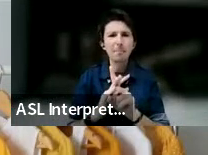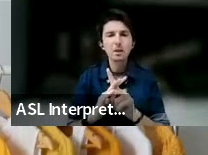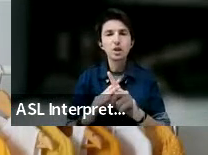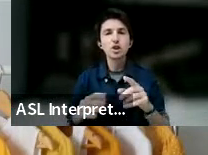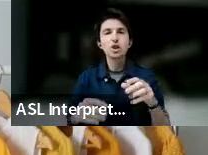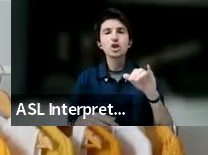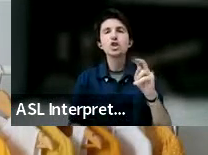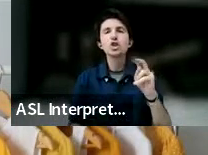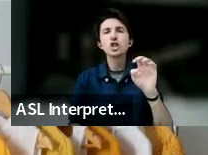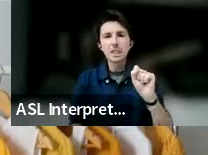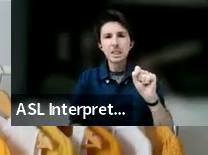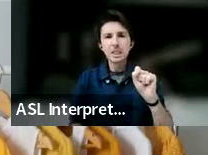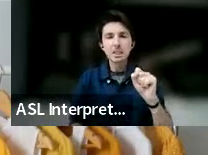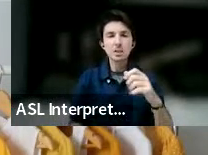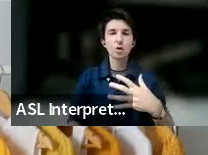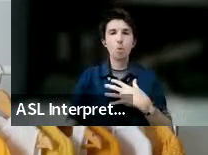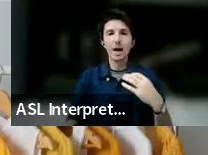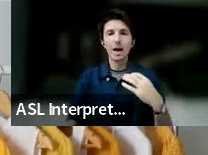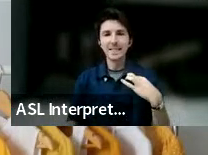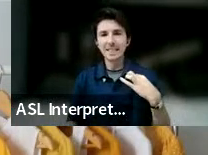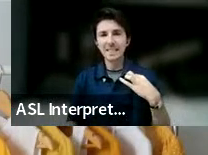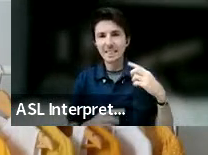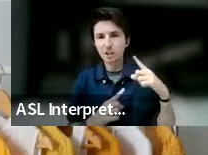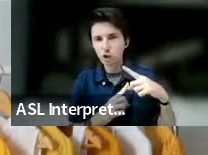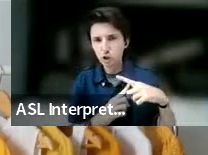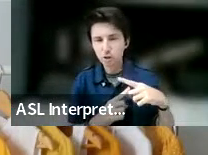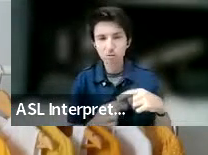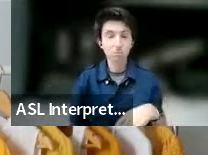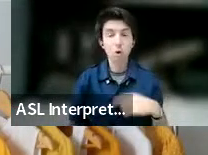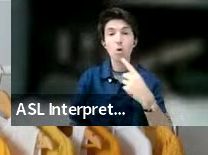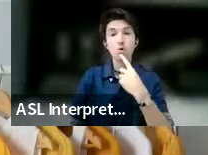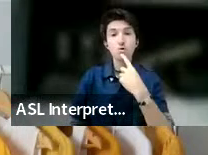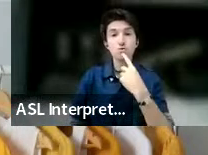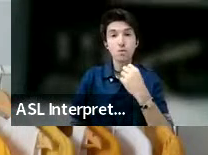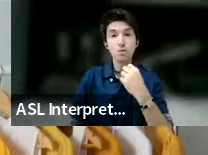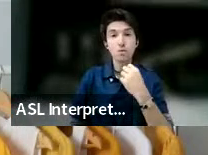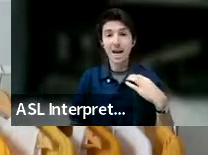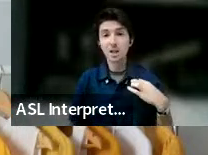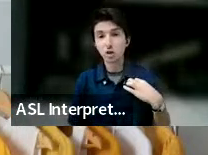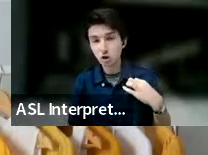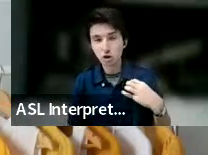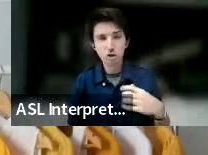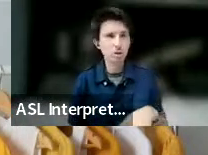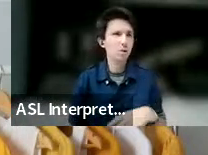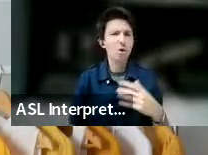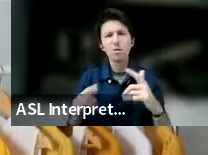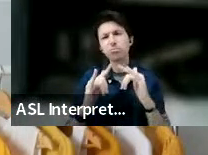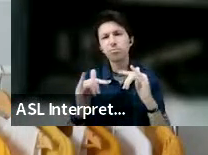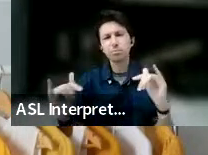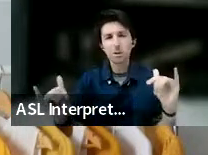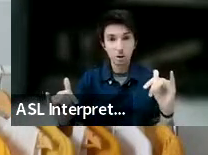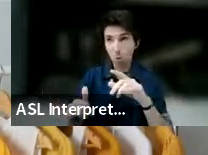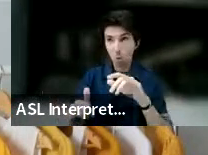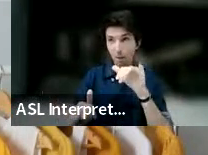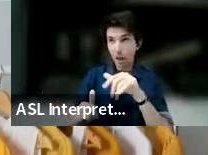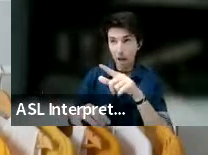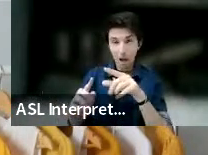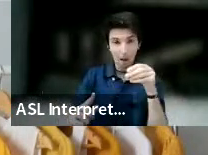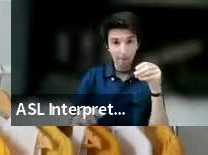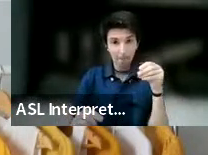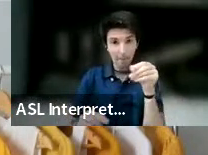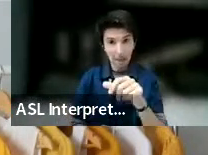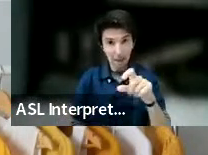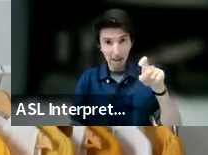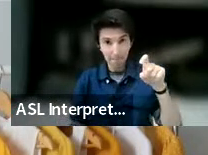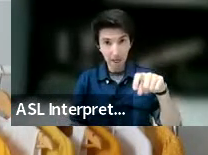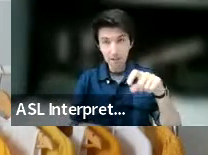red shirt and white pants, and that will not trigger payment under the collective bargaining agreement. However, keep